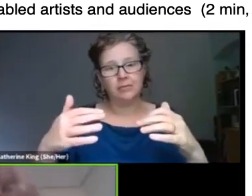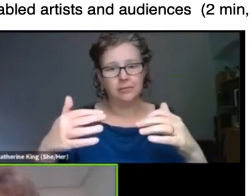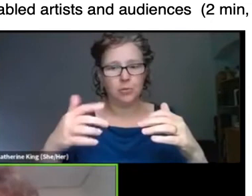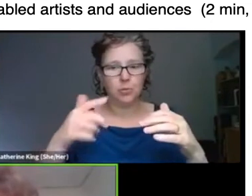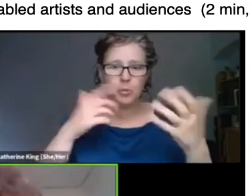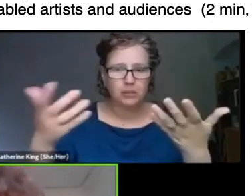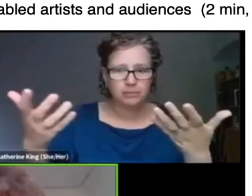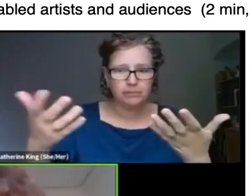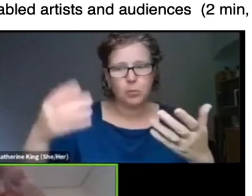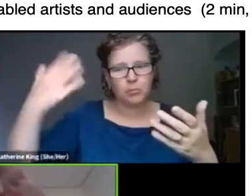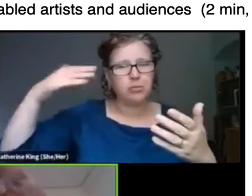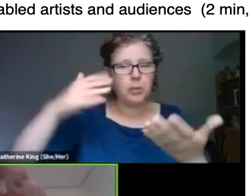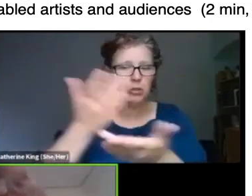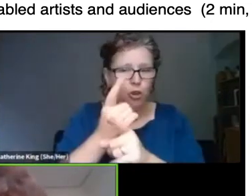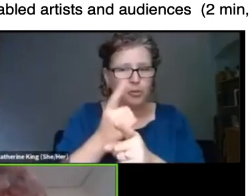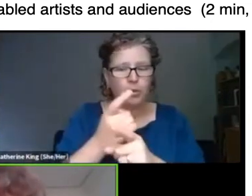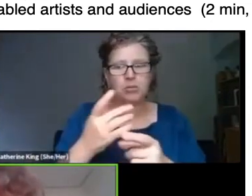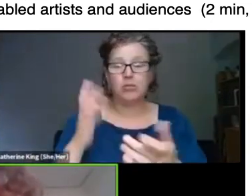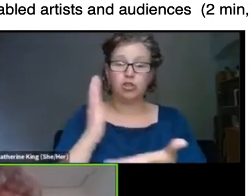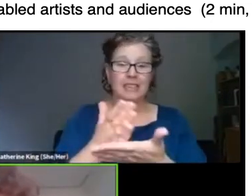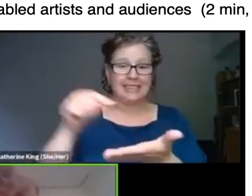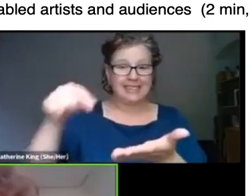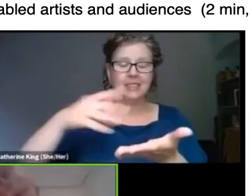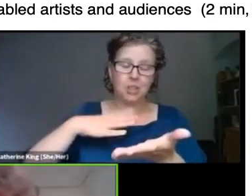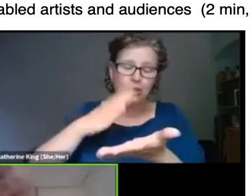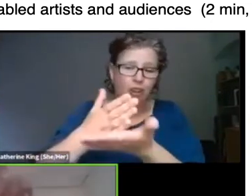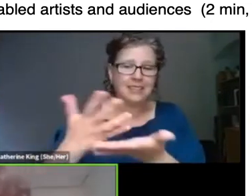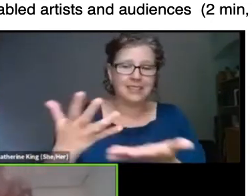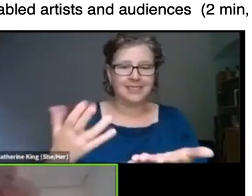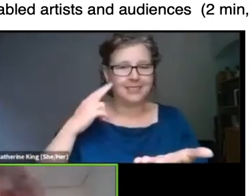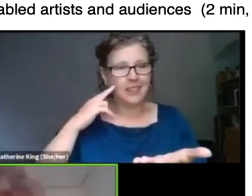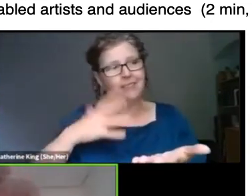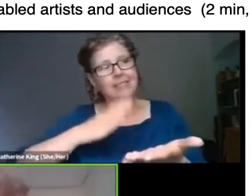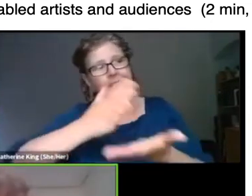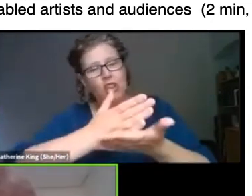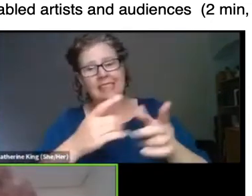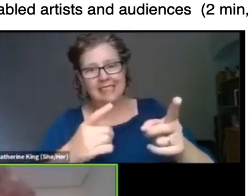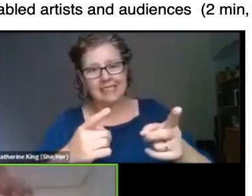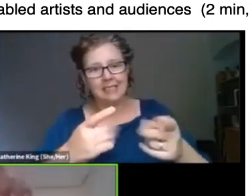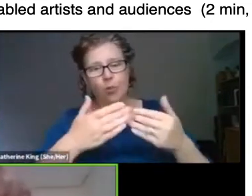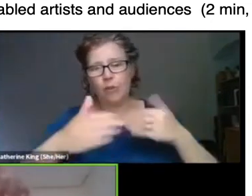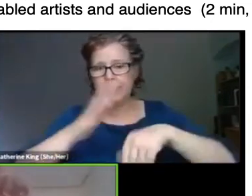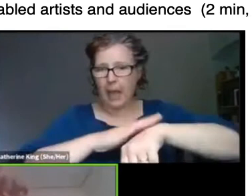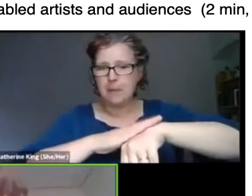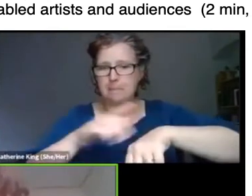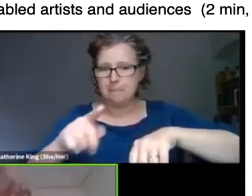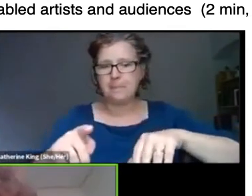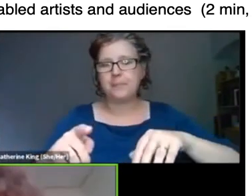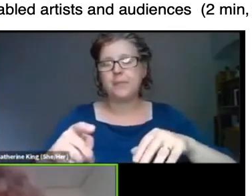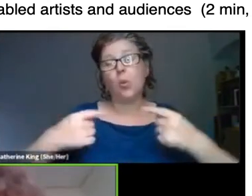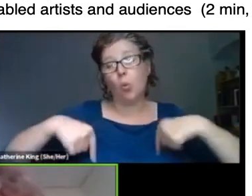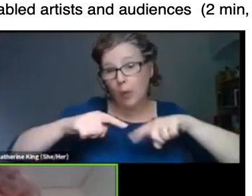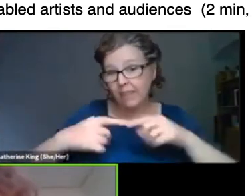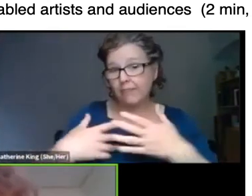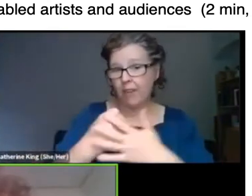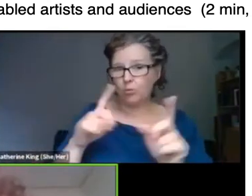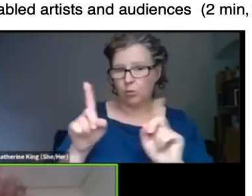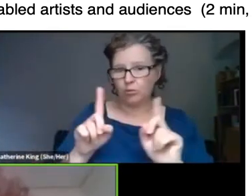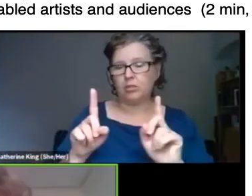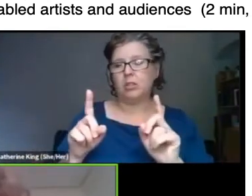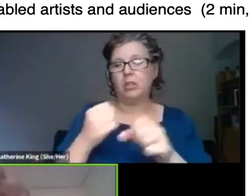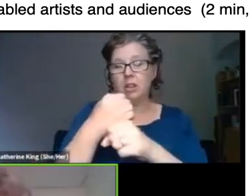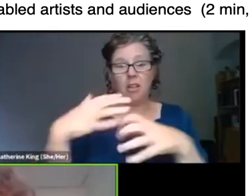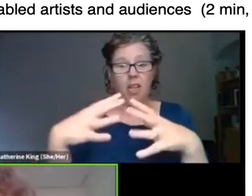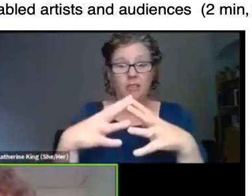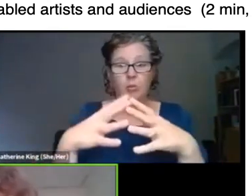of building trust over time. It's about making personal, we've found Glasgow is a